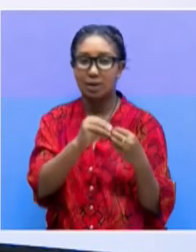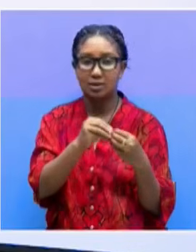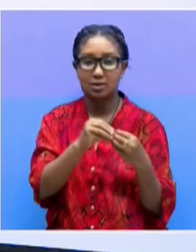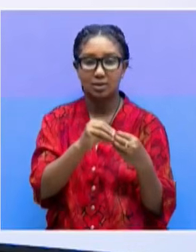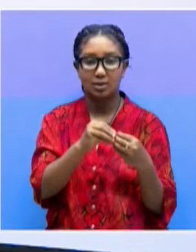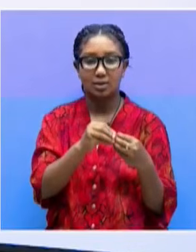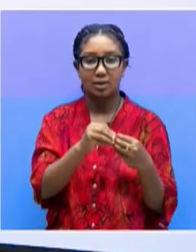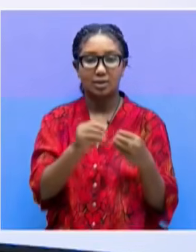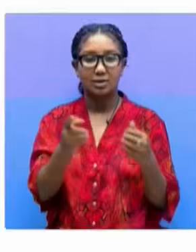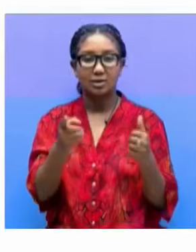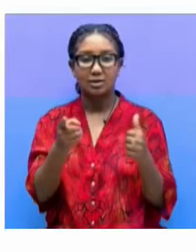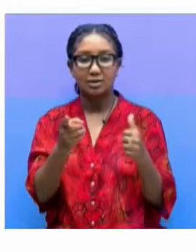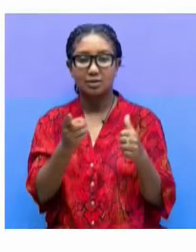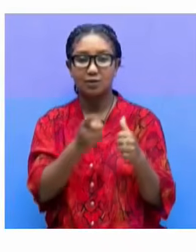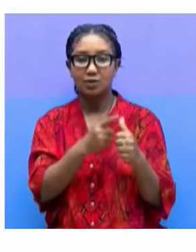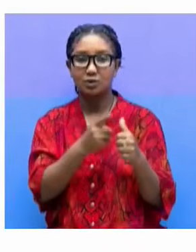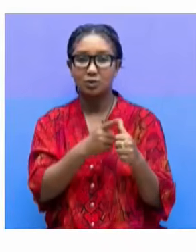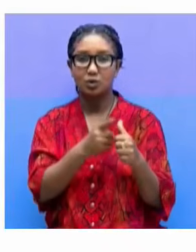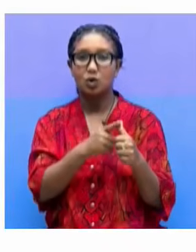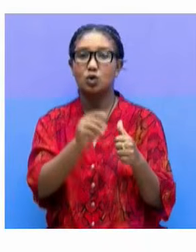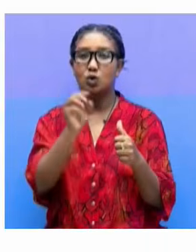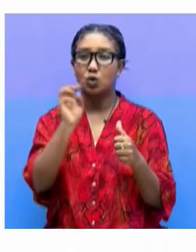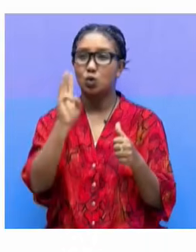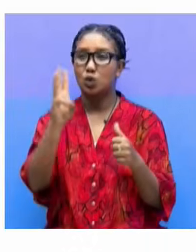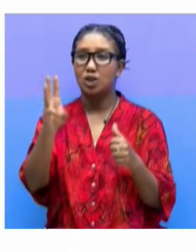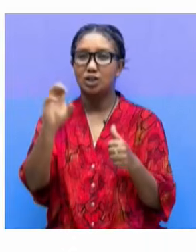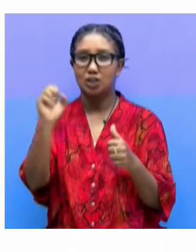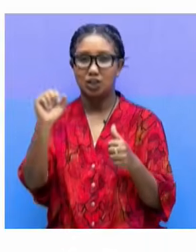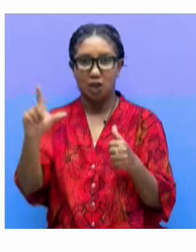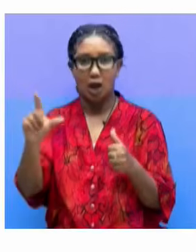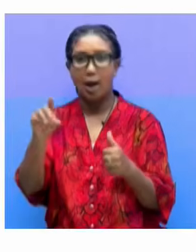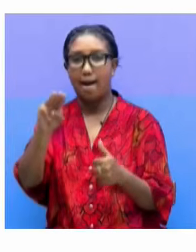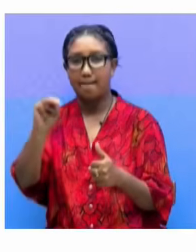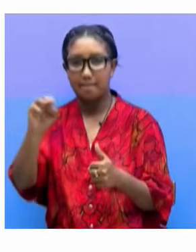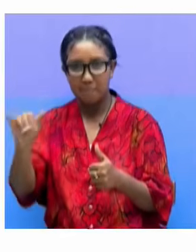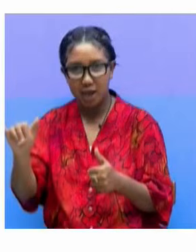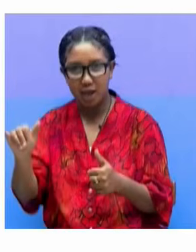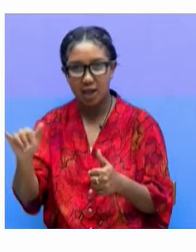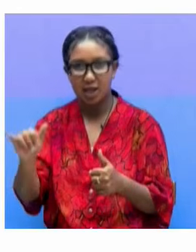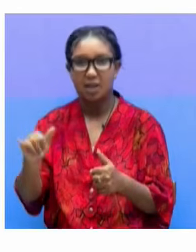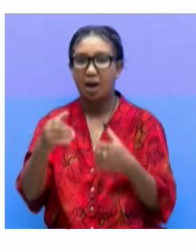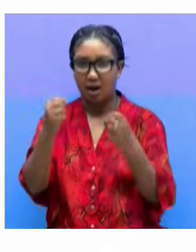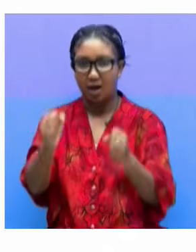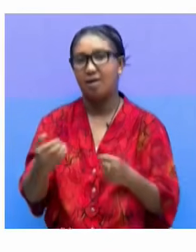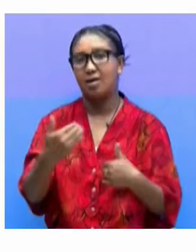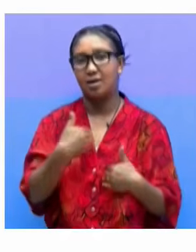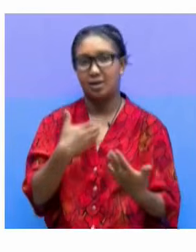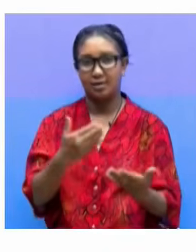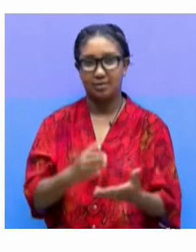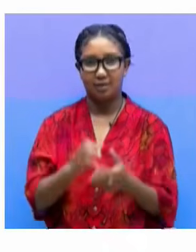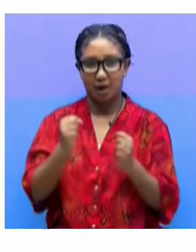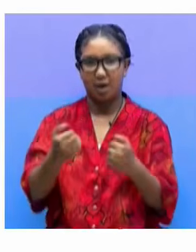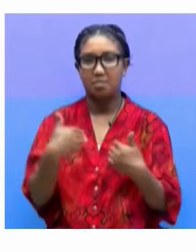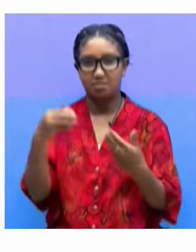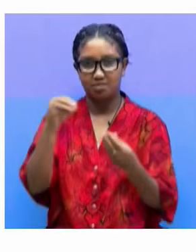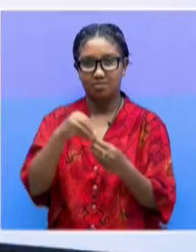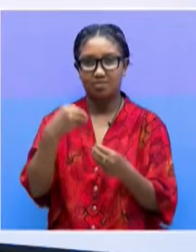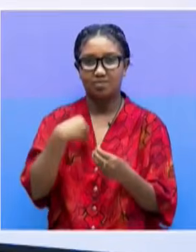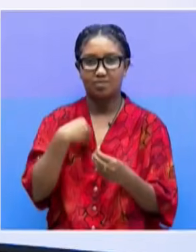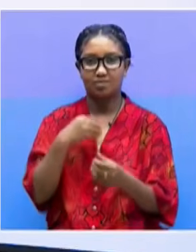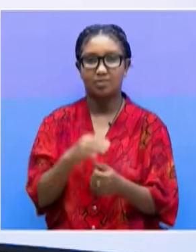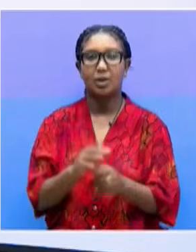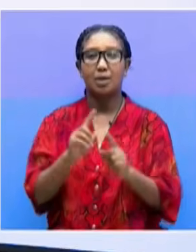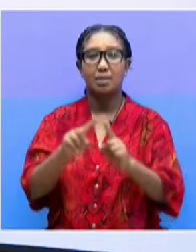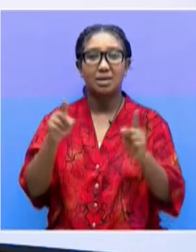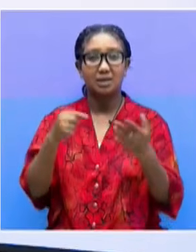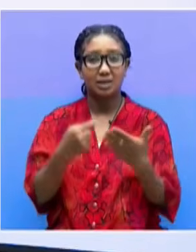the first conditional, there was will, shall, may, and can. There is also can, okay?